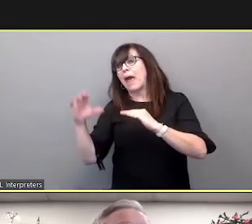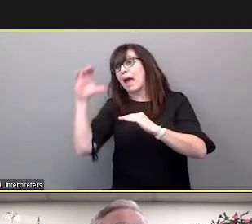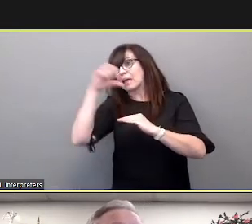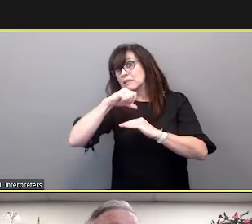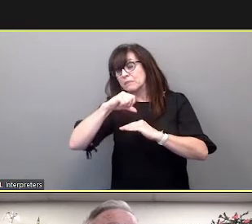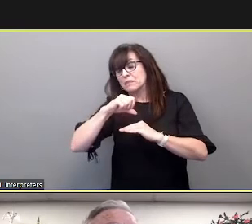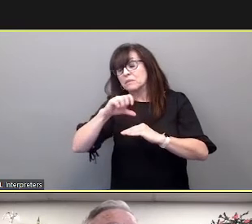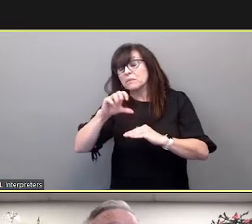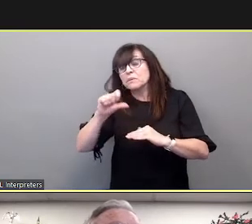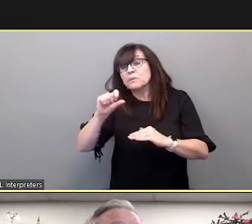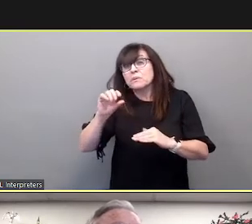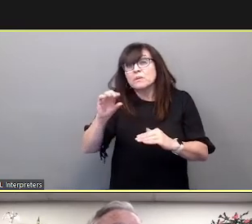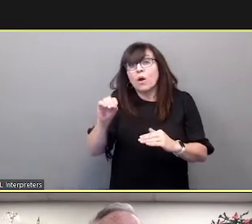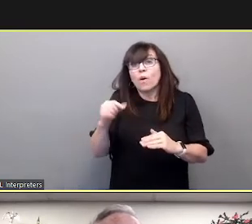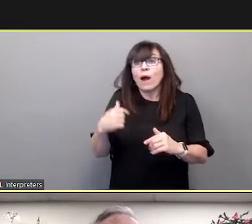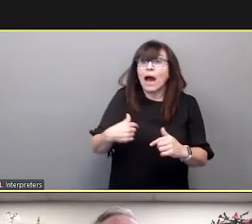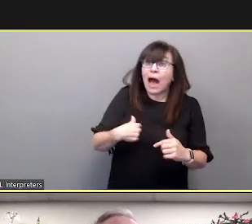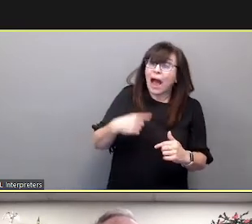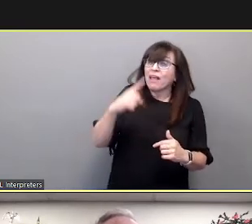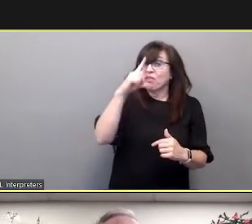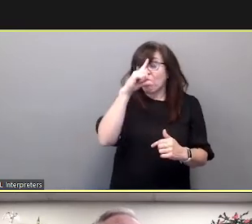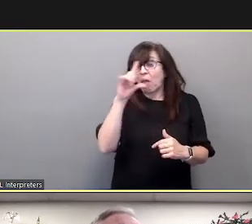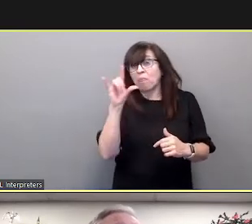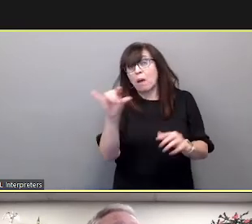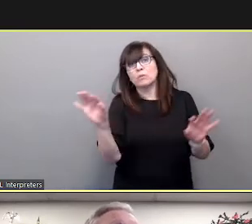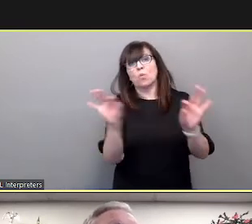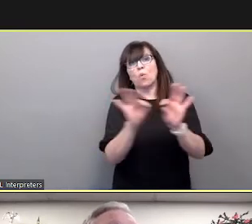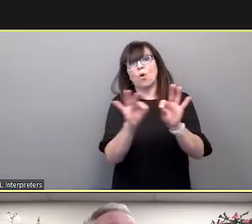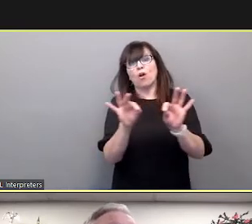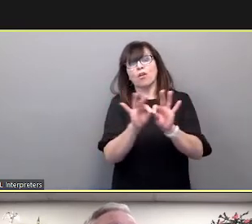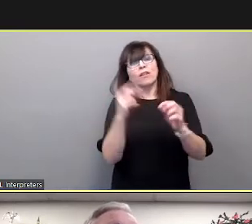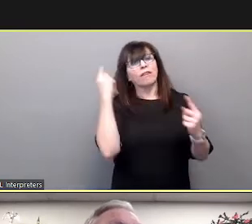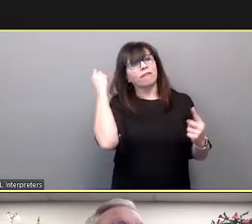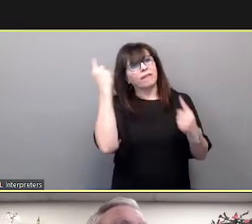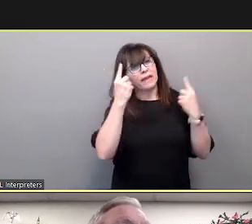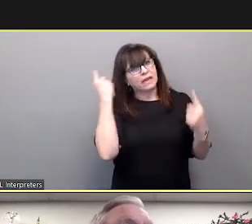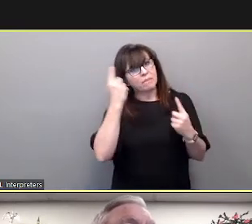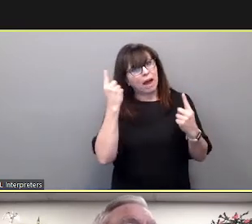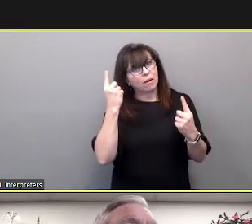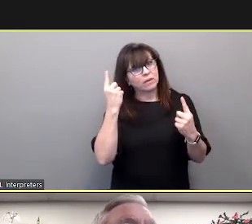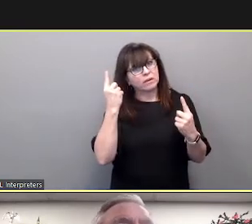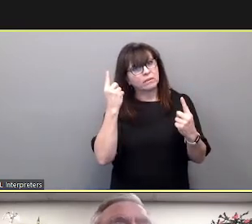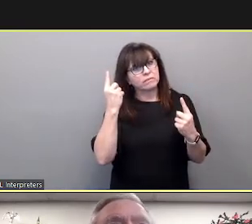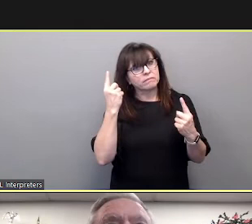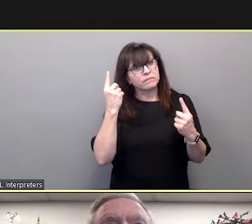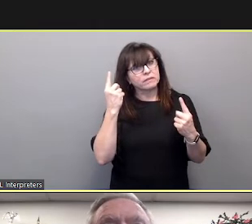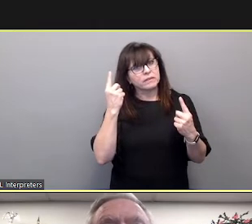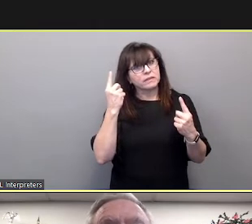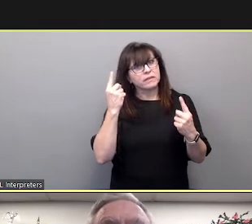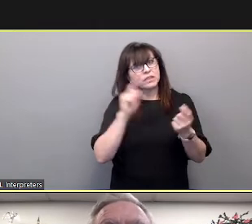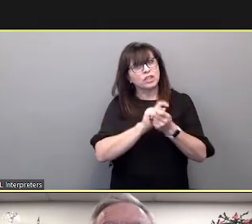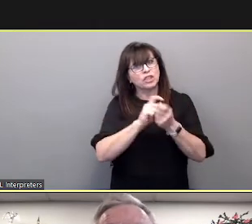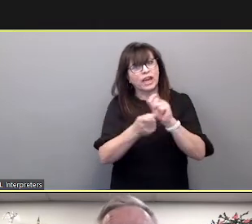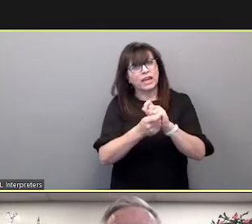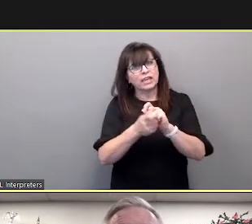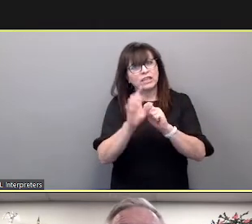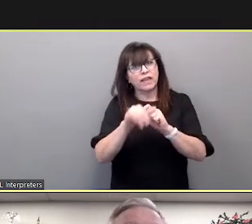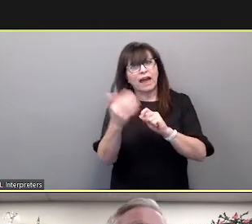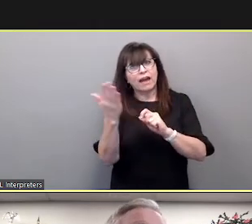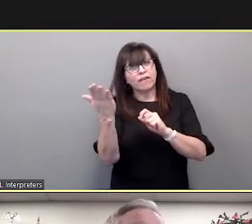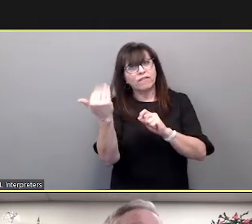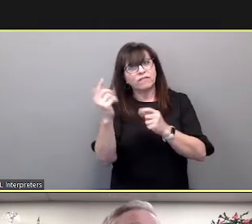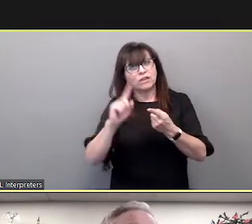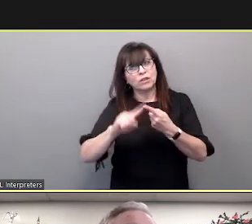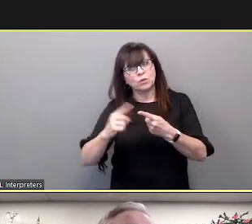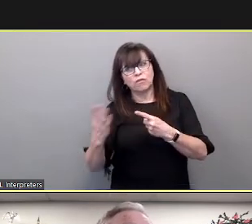So I thought that was really worth pausing on, and you just change that 15 up there to a 14. That was a math error